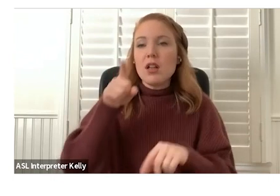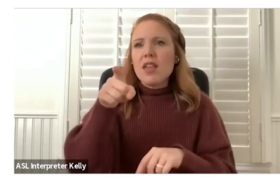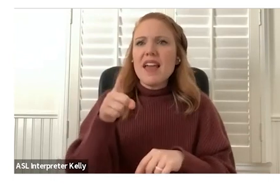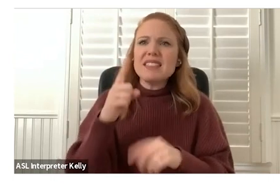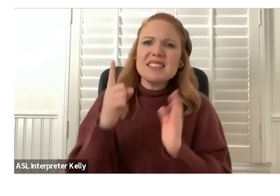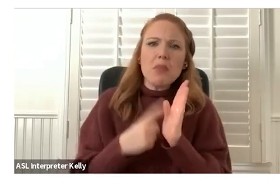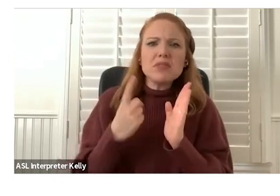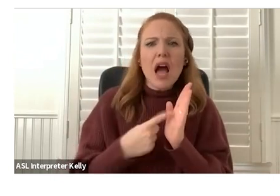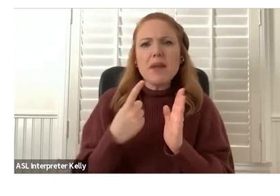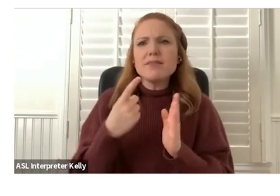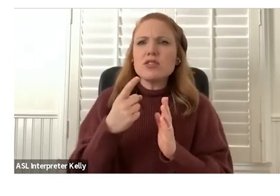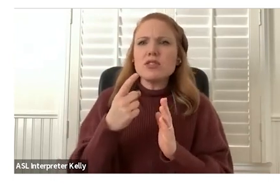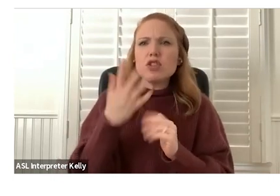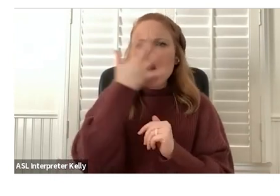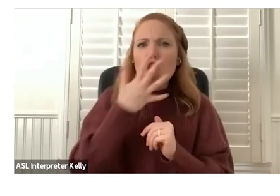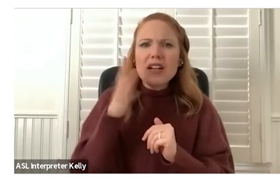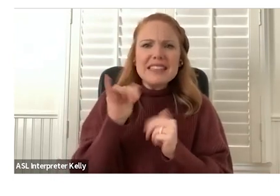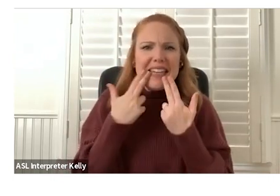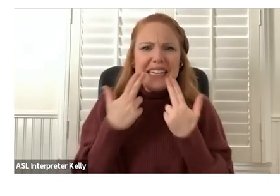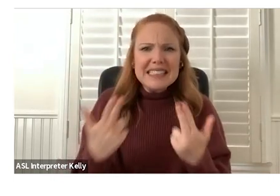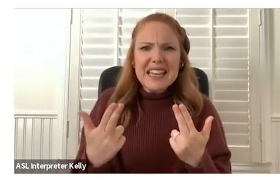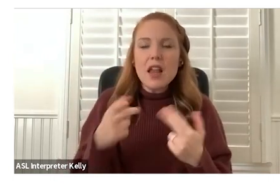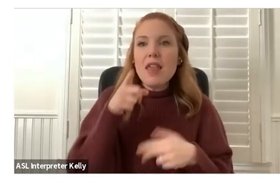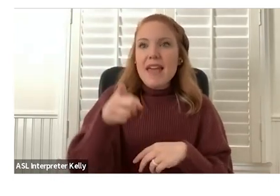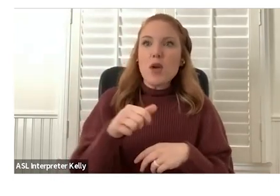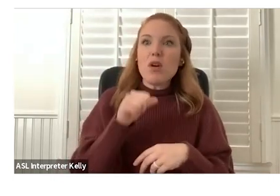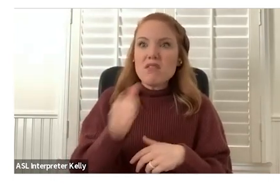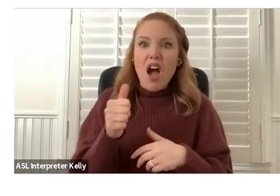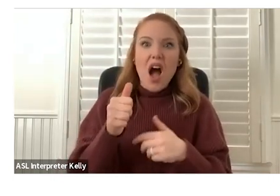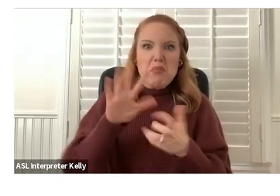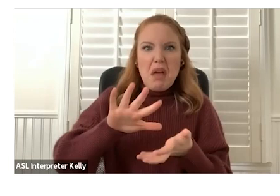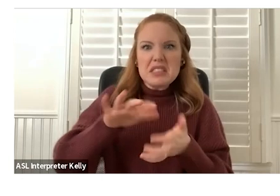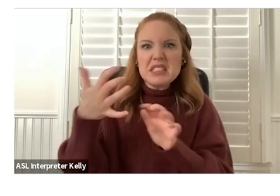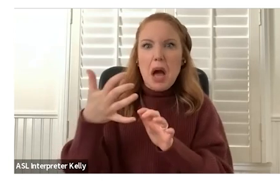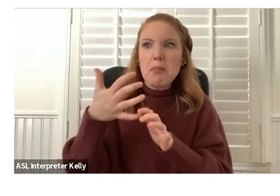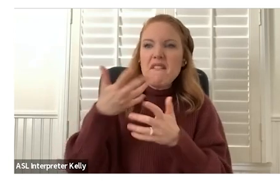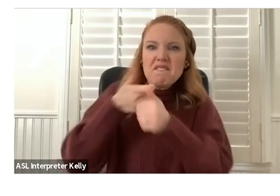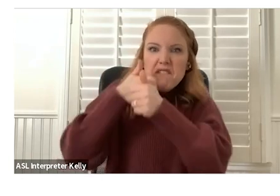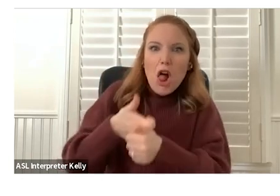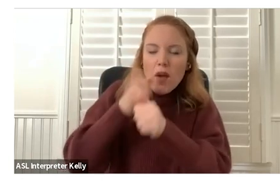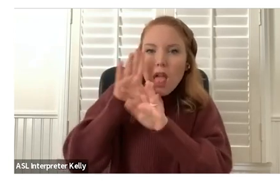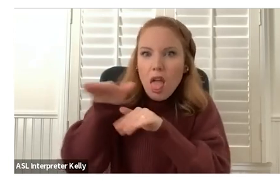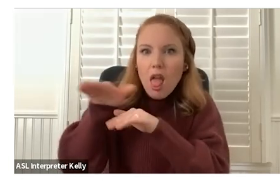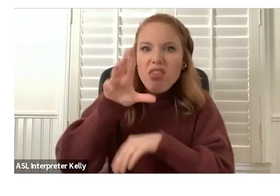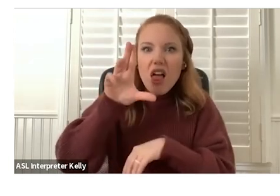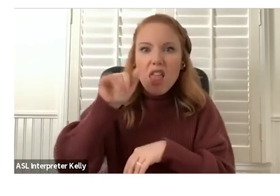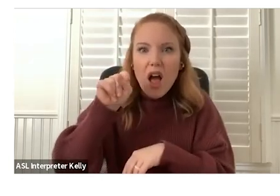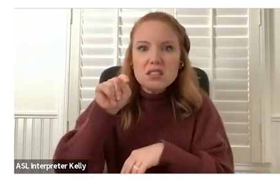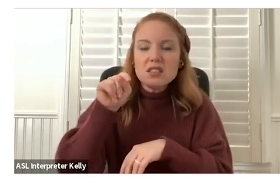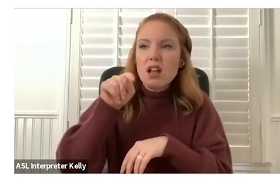And so then it was like, the innocence is the noble aspect, but then their connection